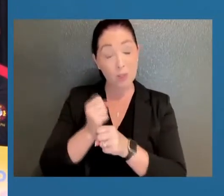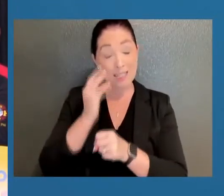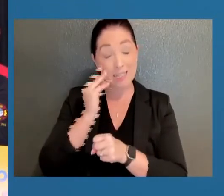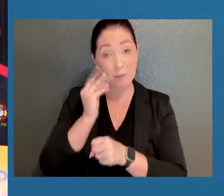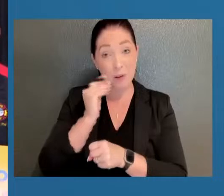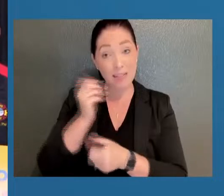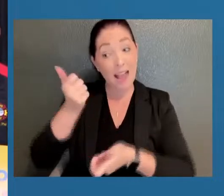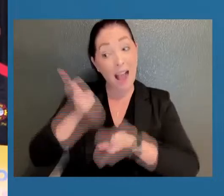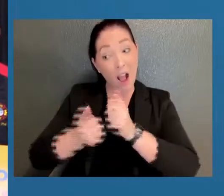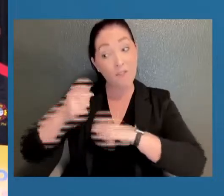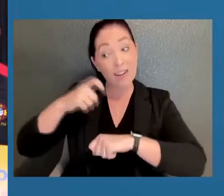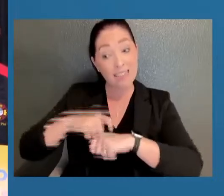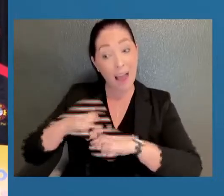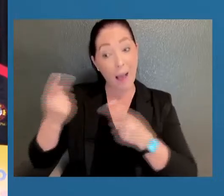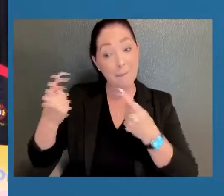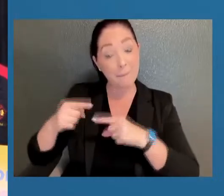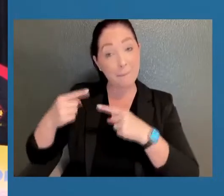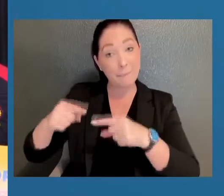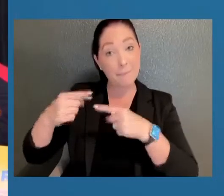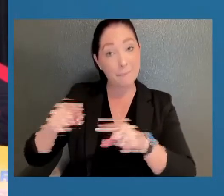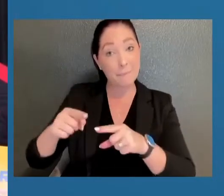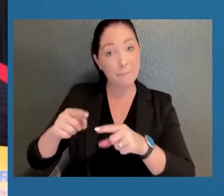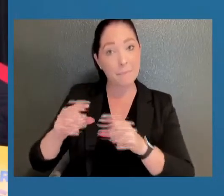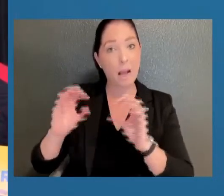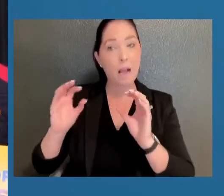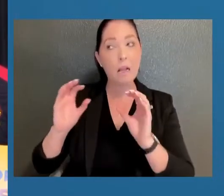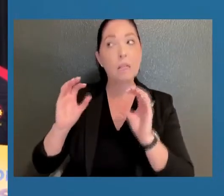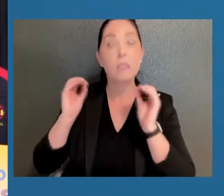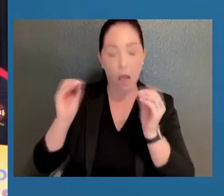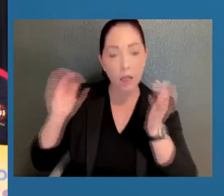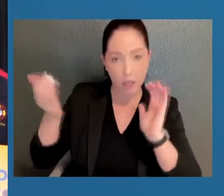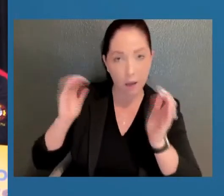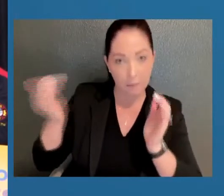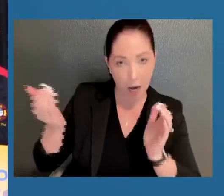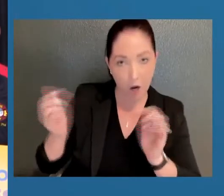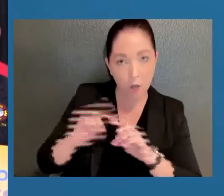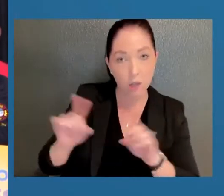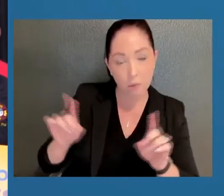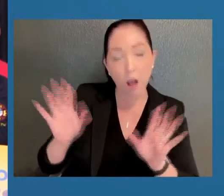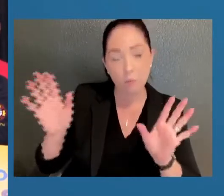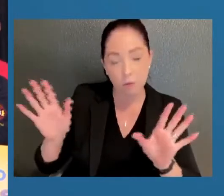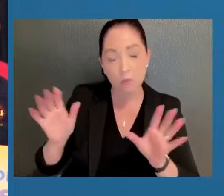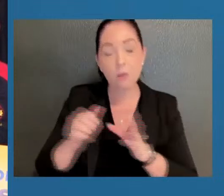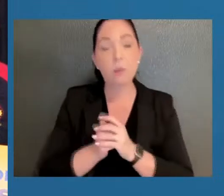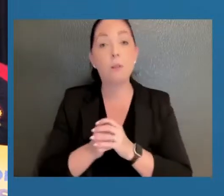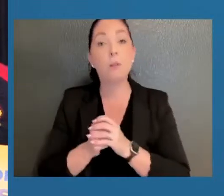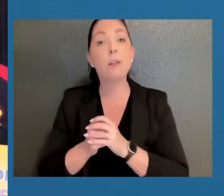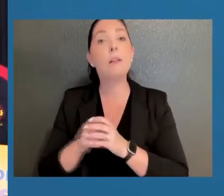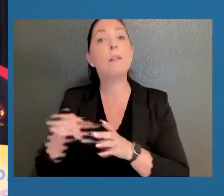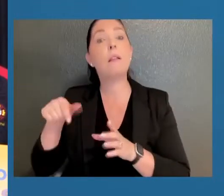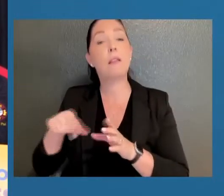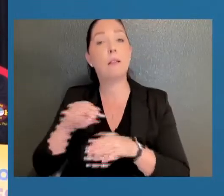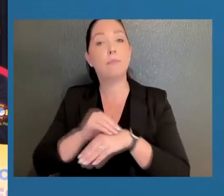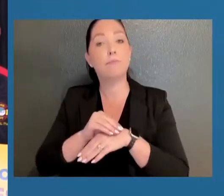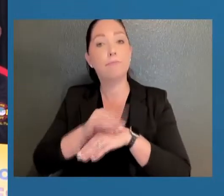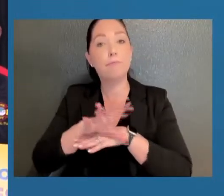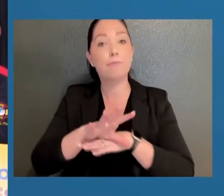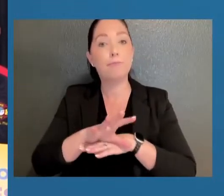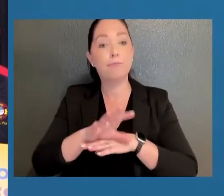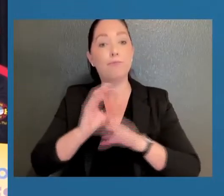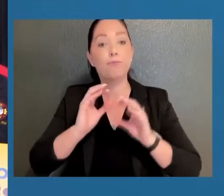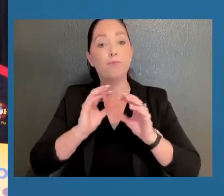happened, and there's never been anything close to this, what has happened is it's affected organized labor as well